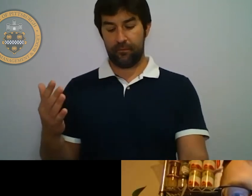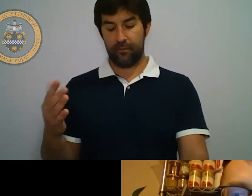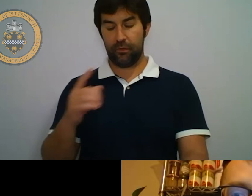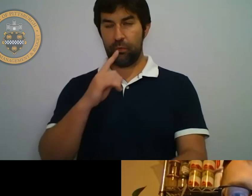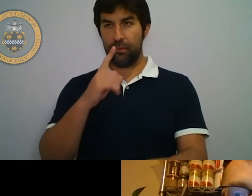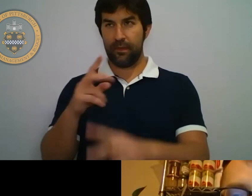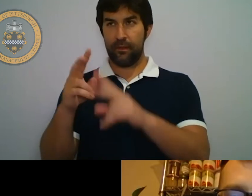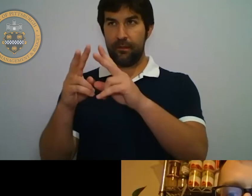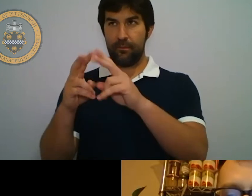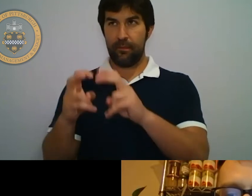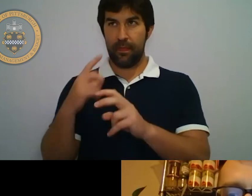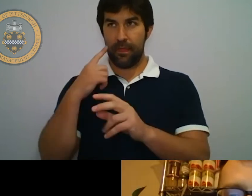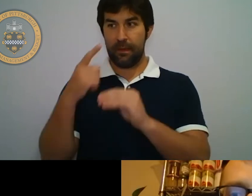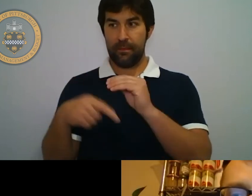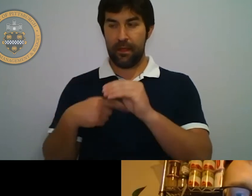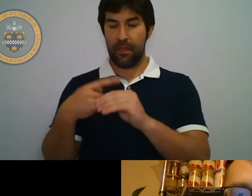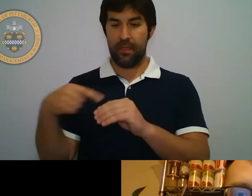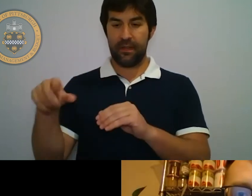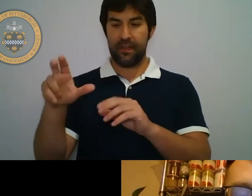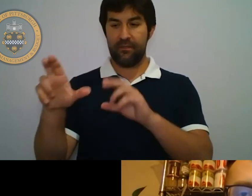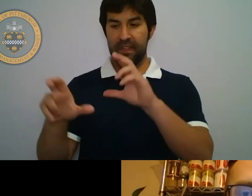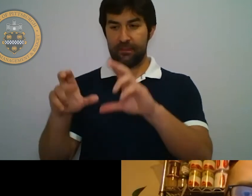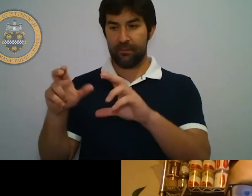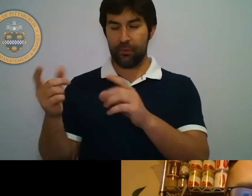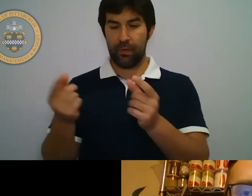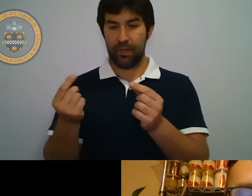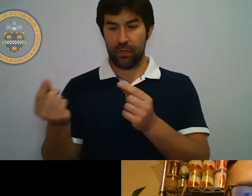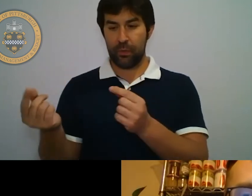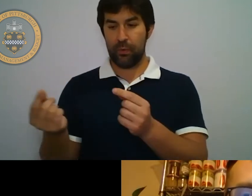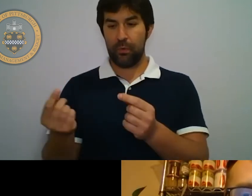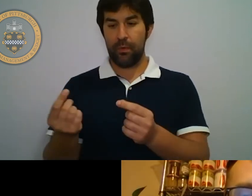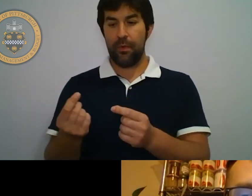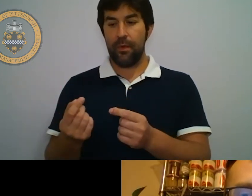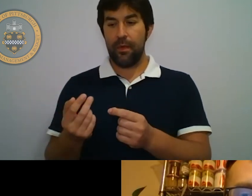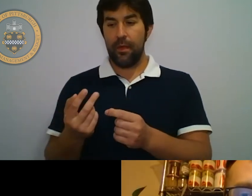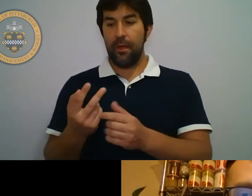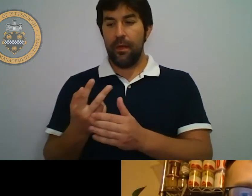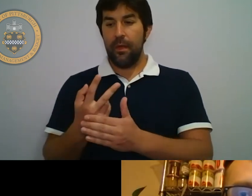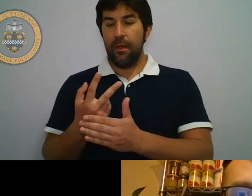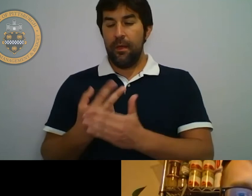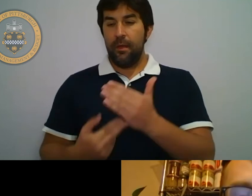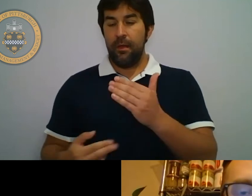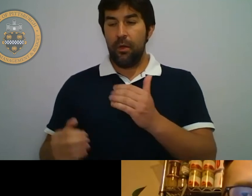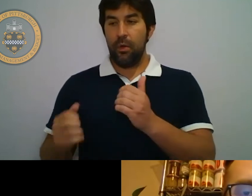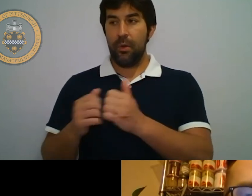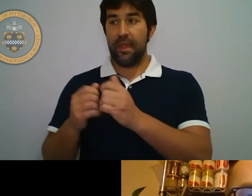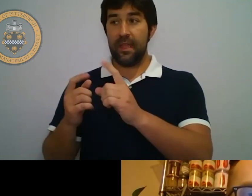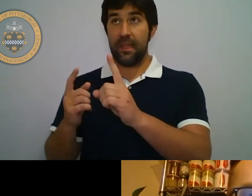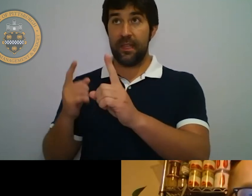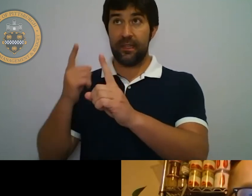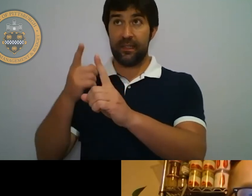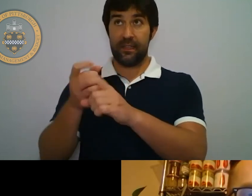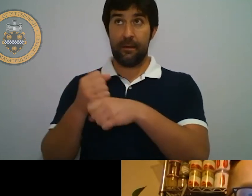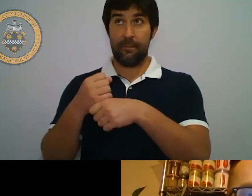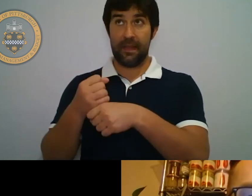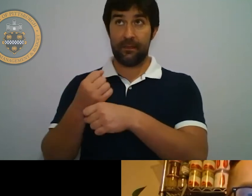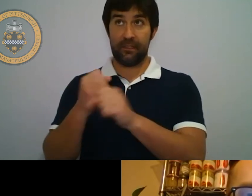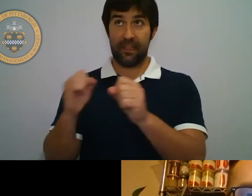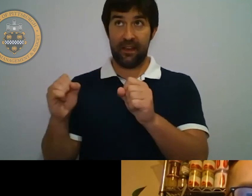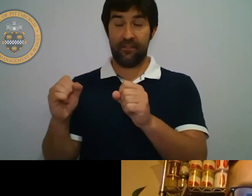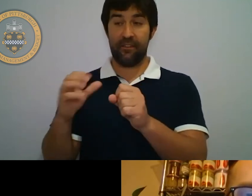kind of go down in descending order. So if you were looking for to see if a specific project was submitted, you can always just kind of Control F in the